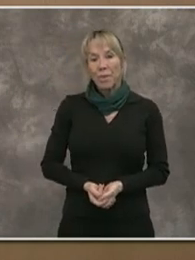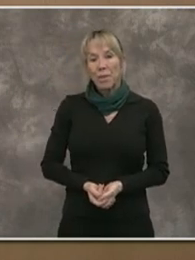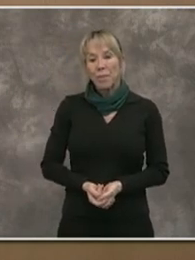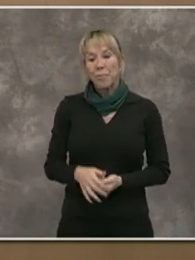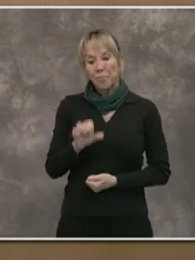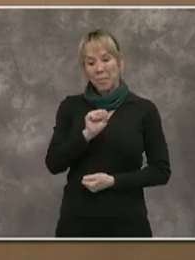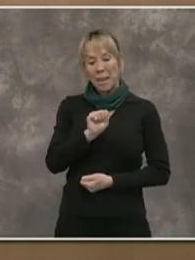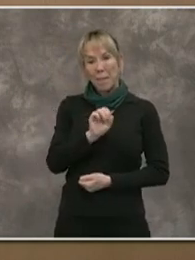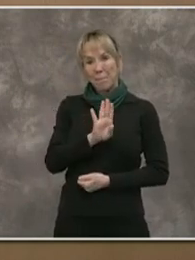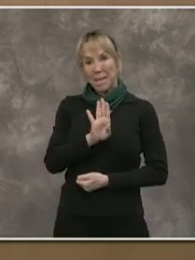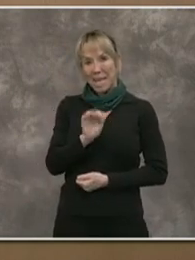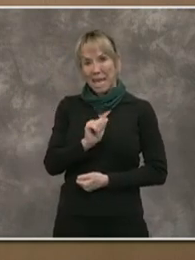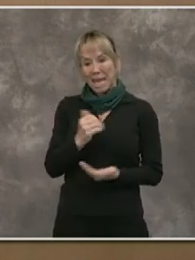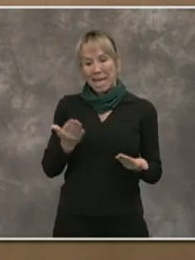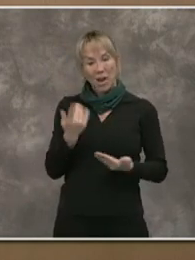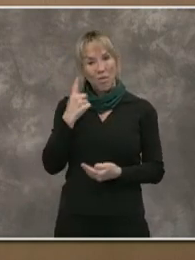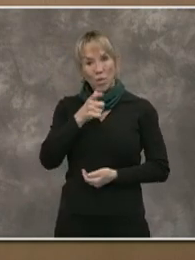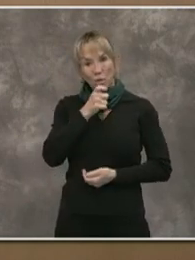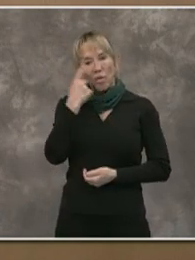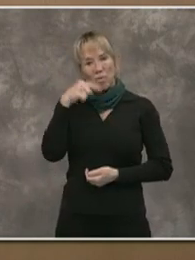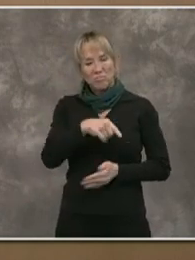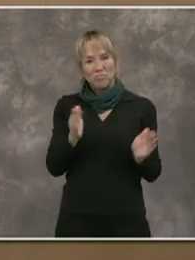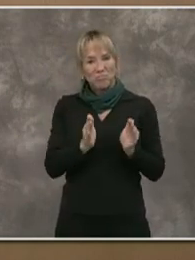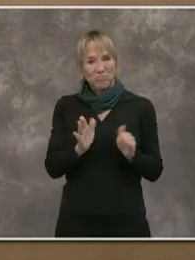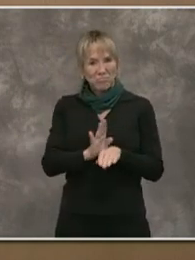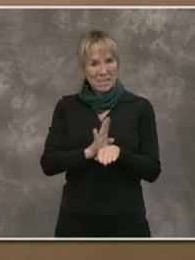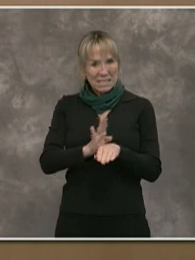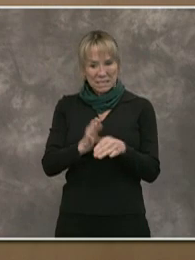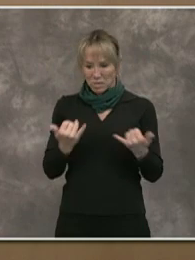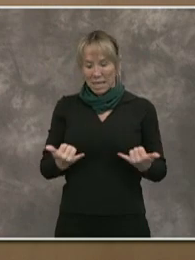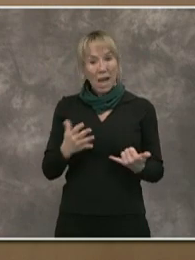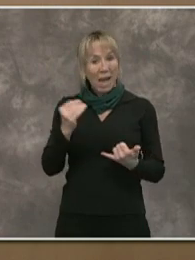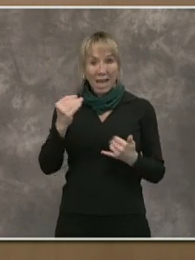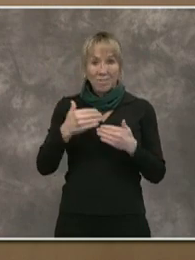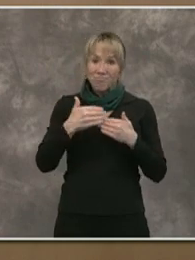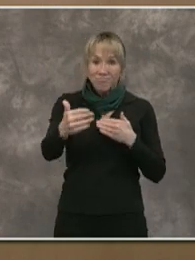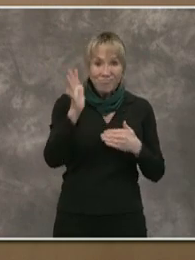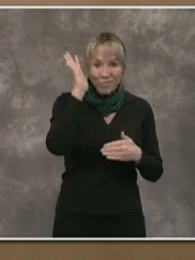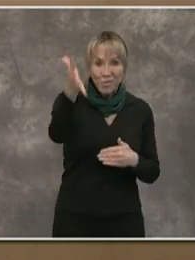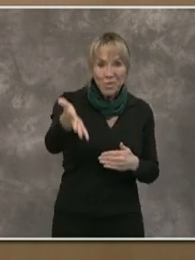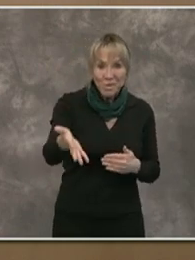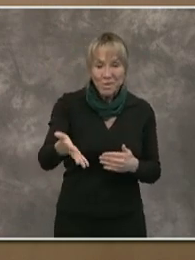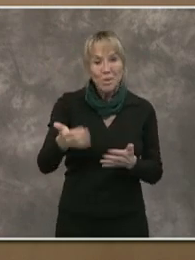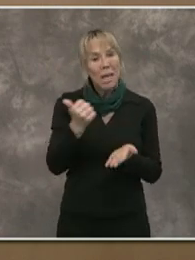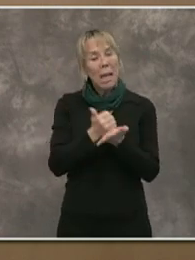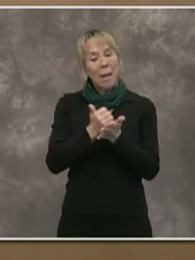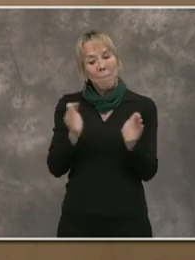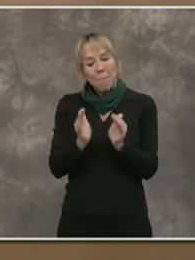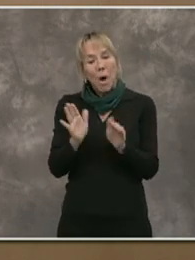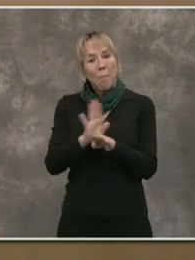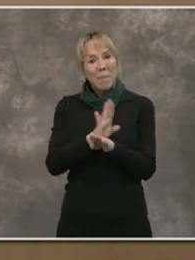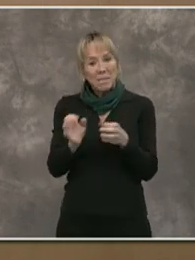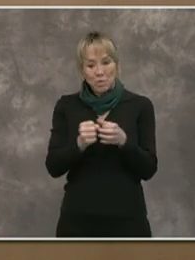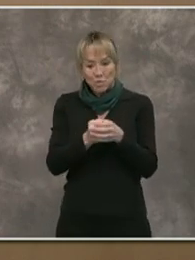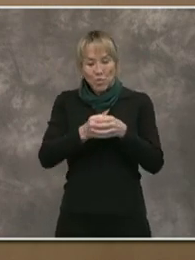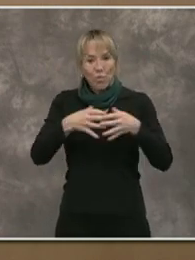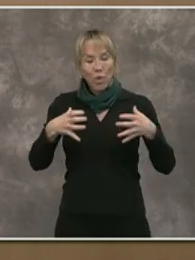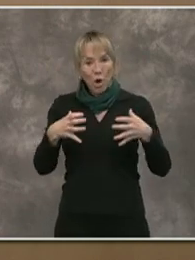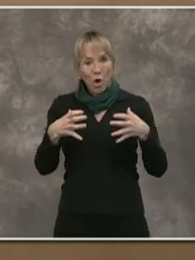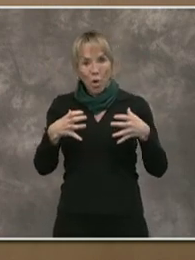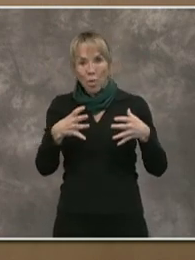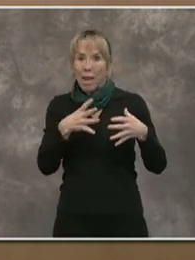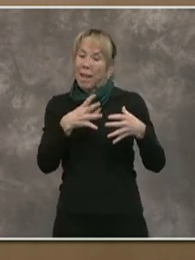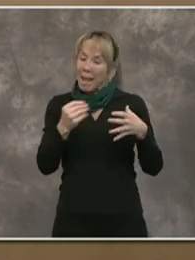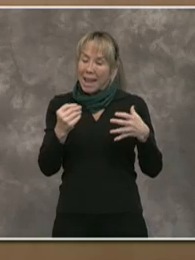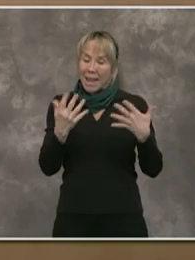The SBA is here for small businesses today and in the future to help your small business grow, expand, and